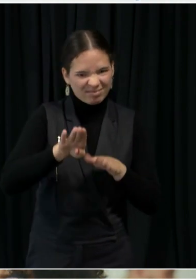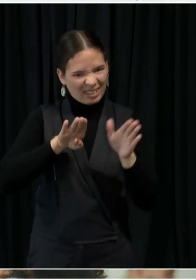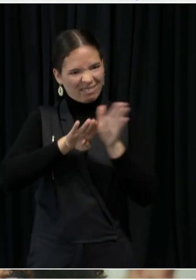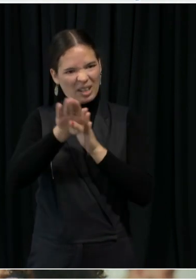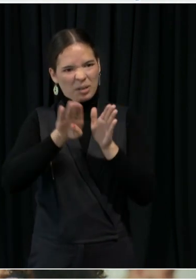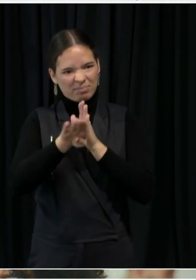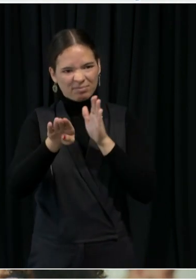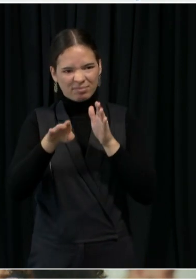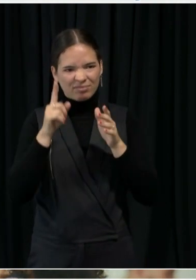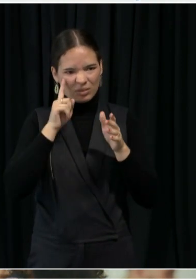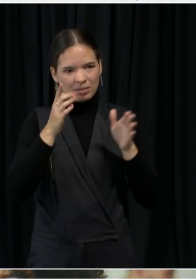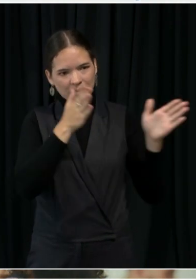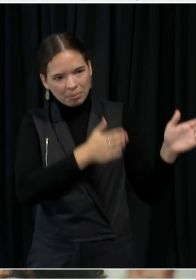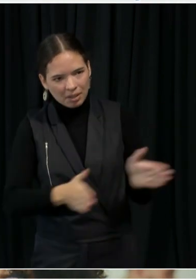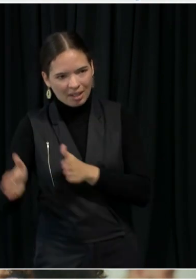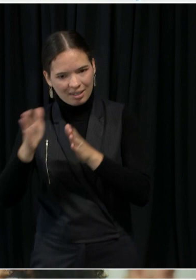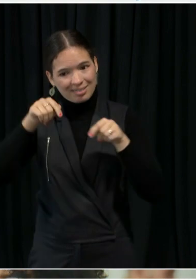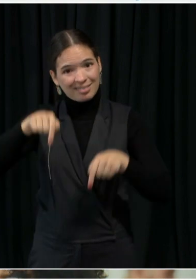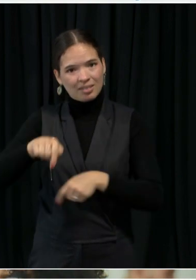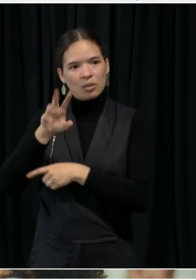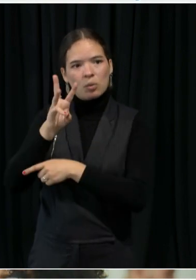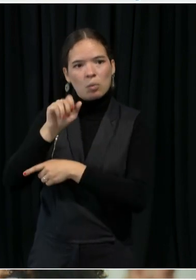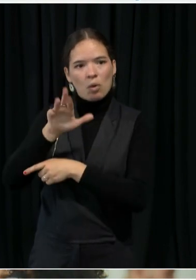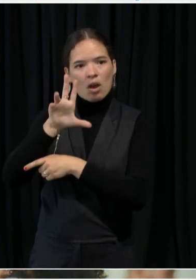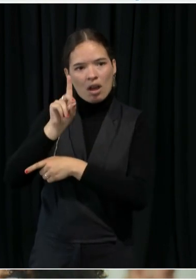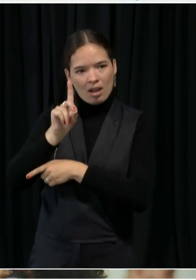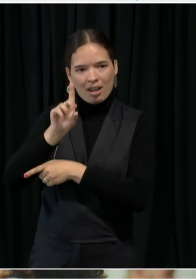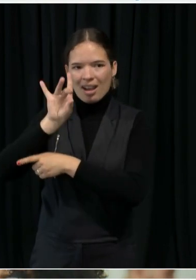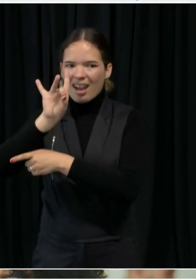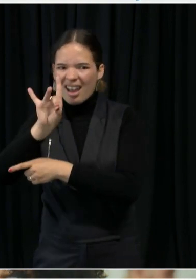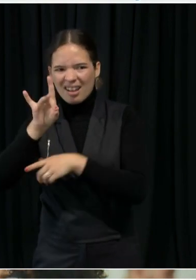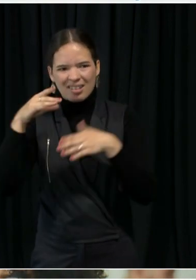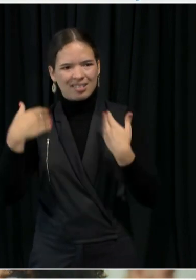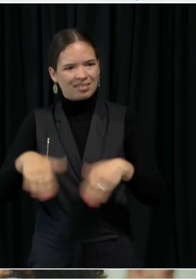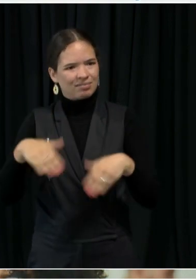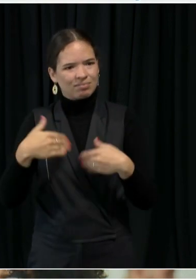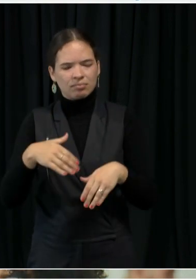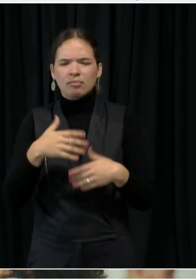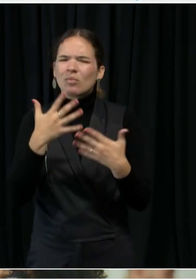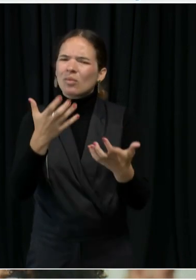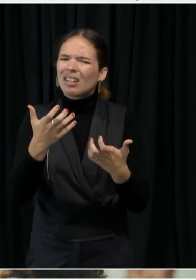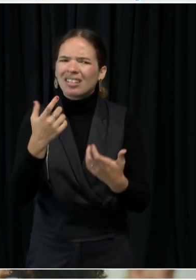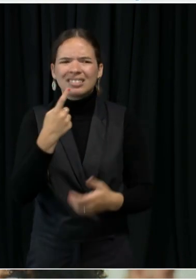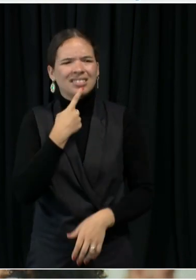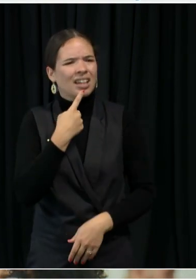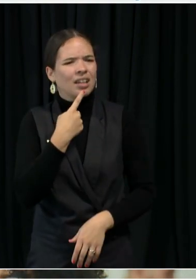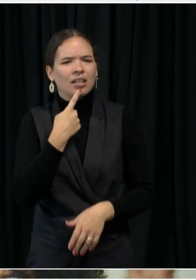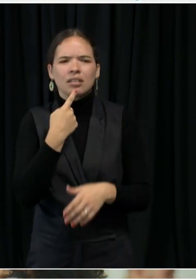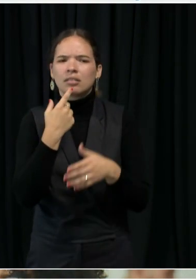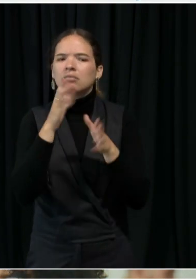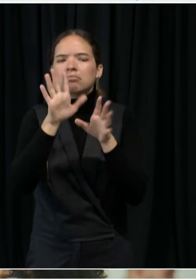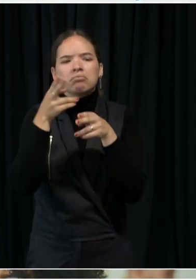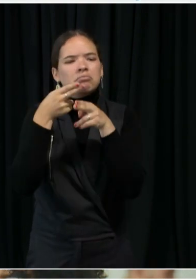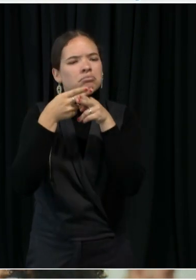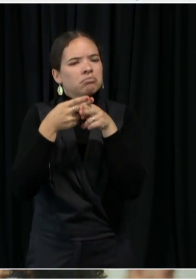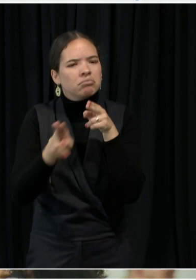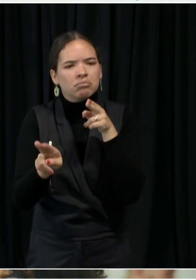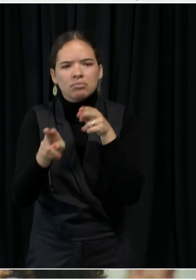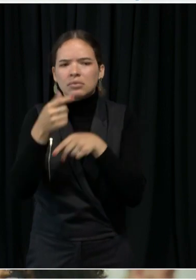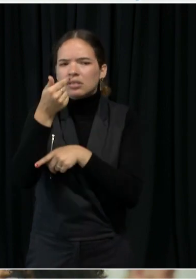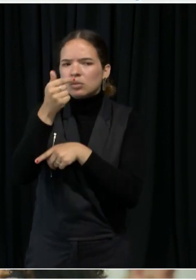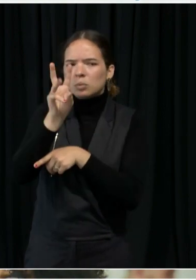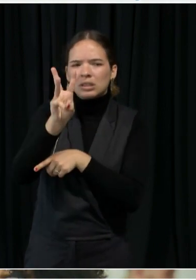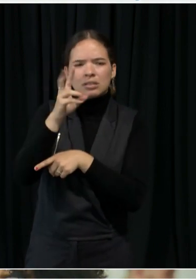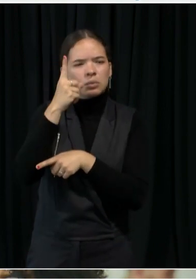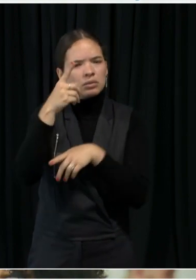and Ward 8. And I got to tell you, it's, in my relatively short time at GW, this is the one